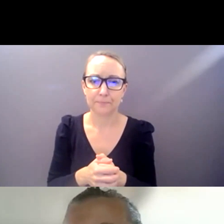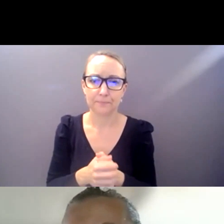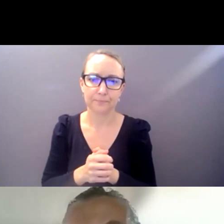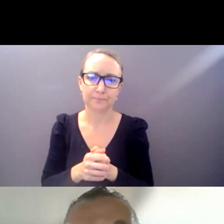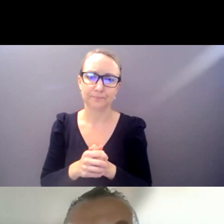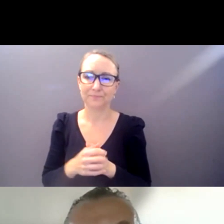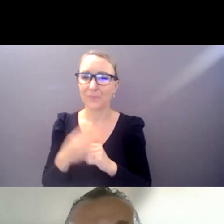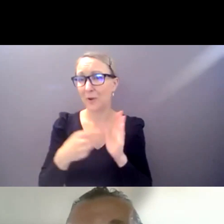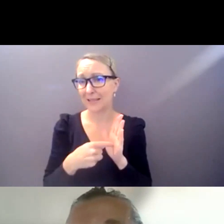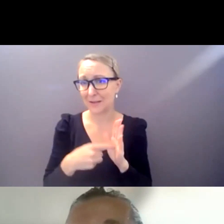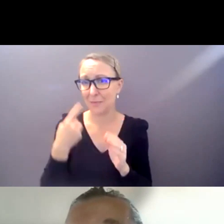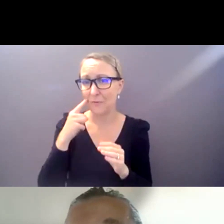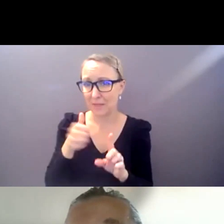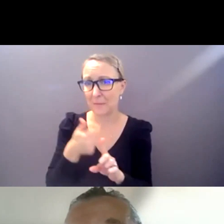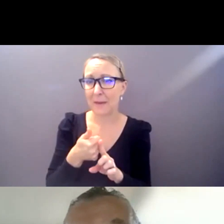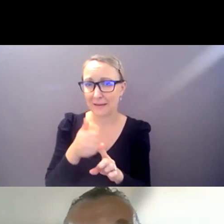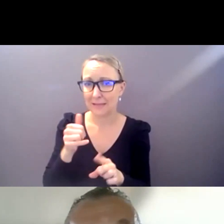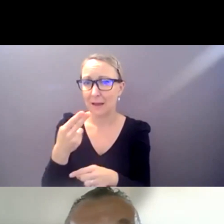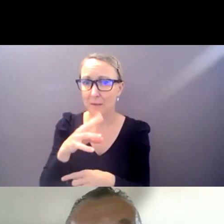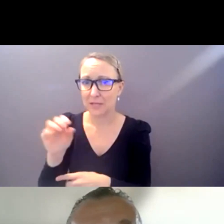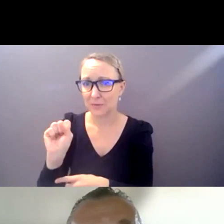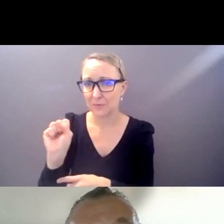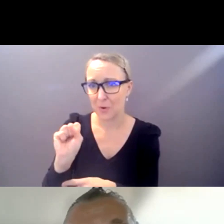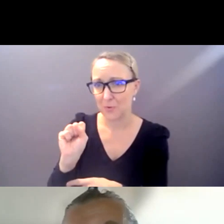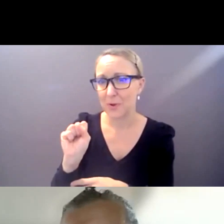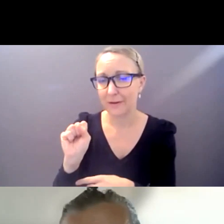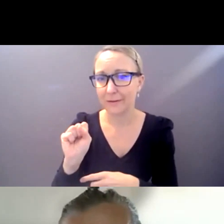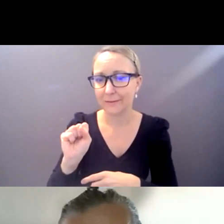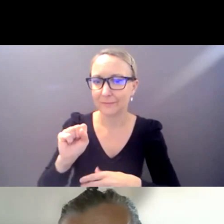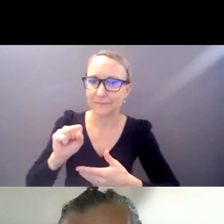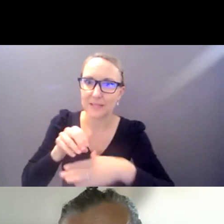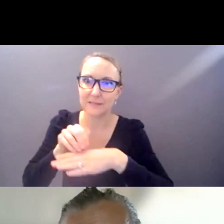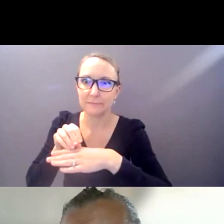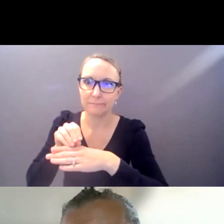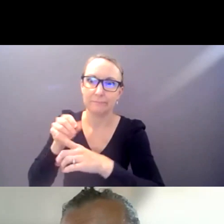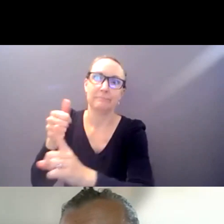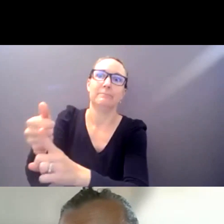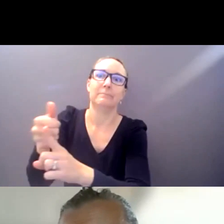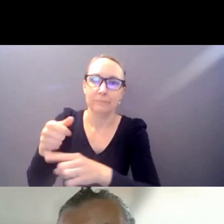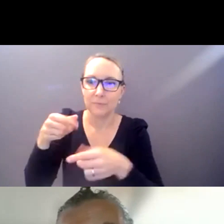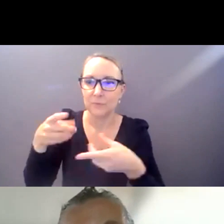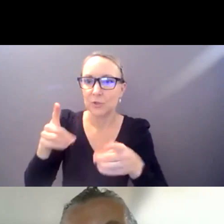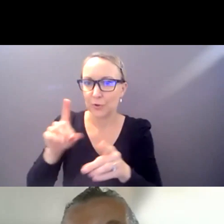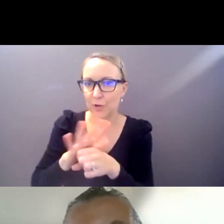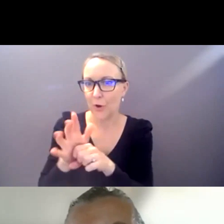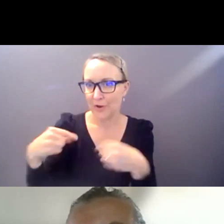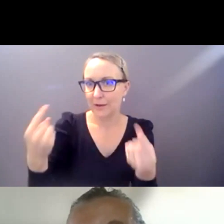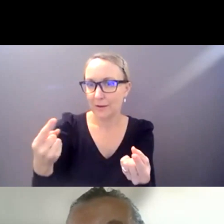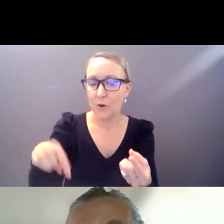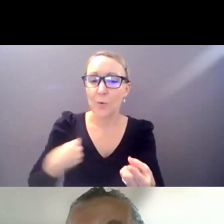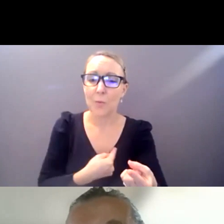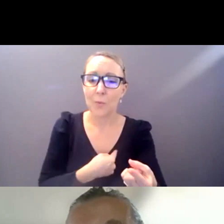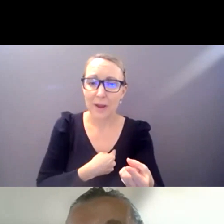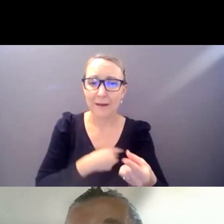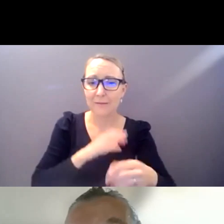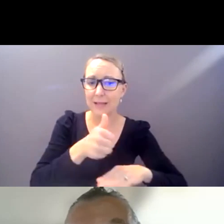One Door has had during COVID. We've assembled and delivered over